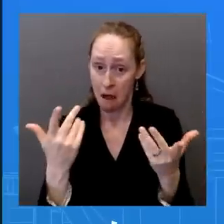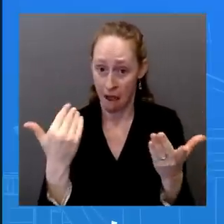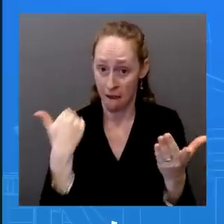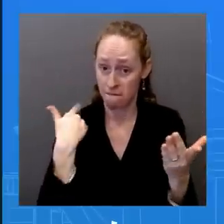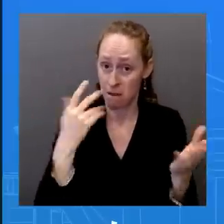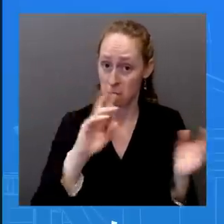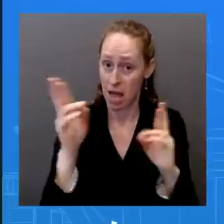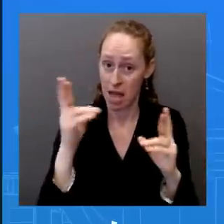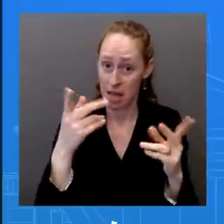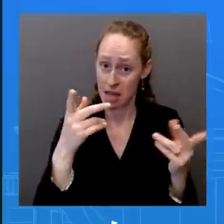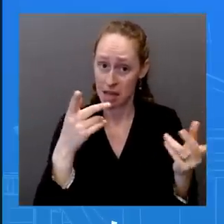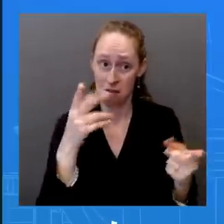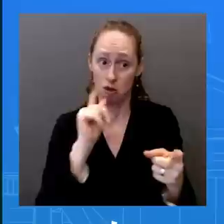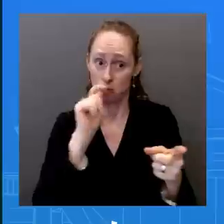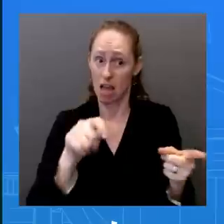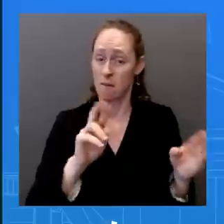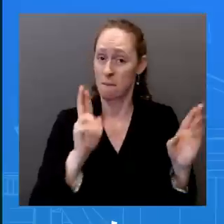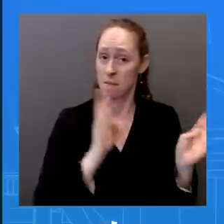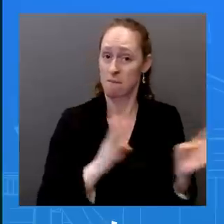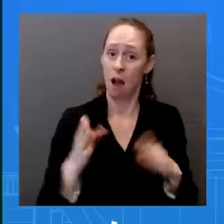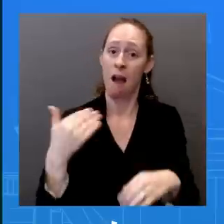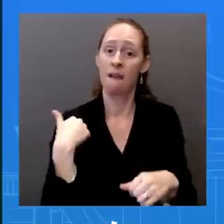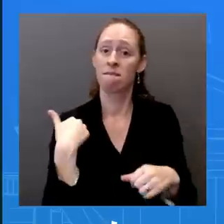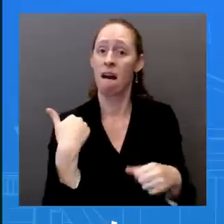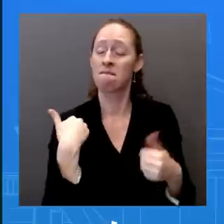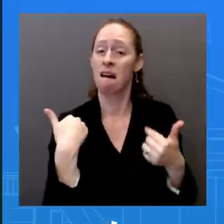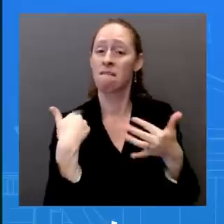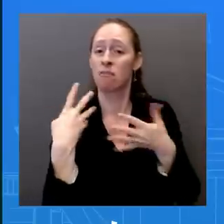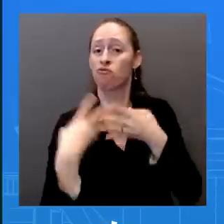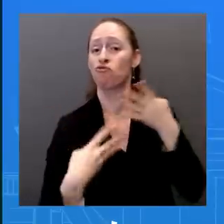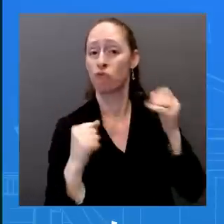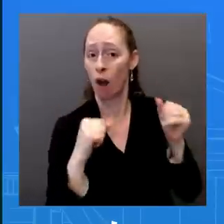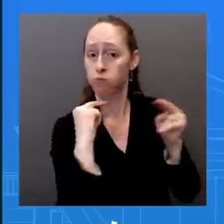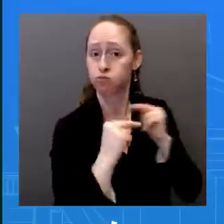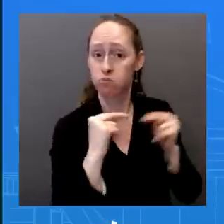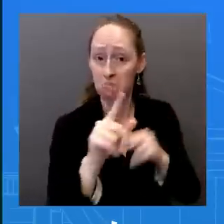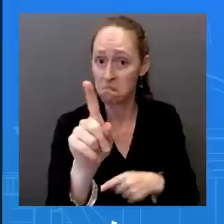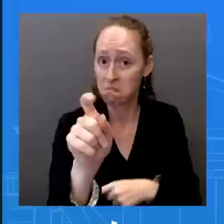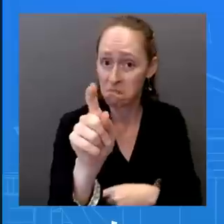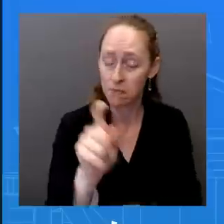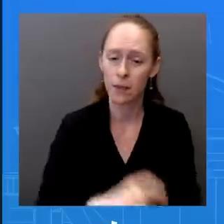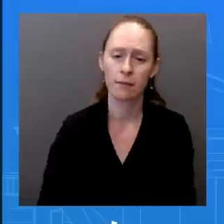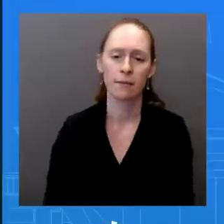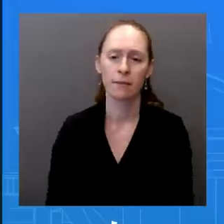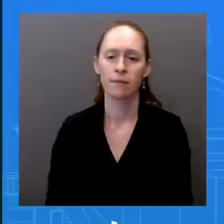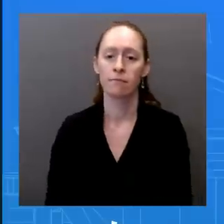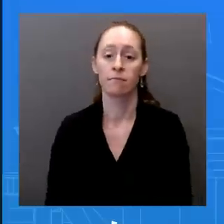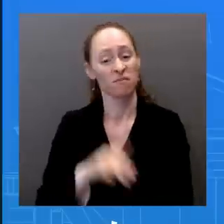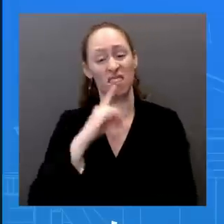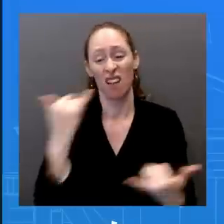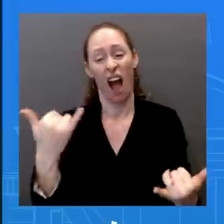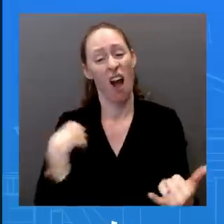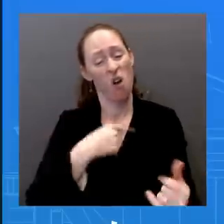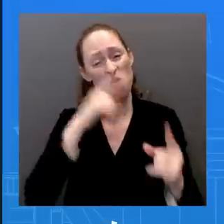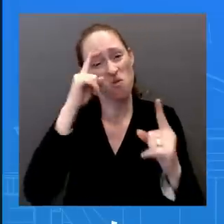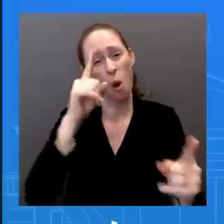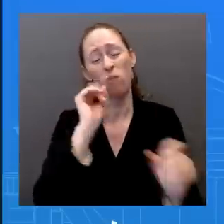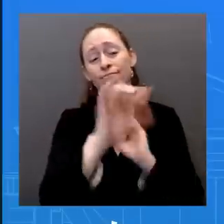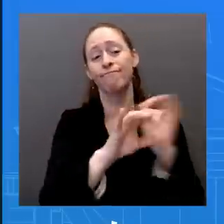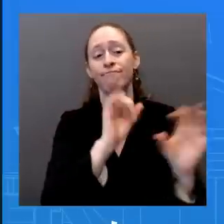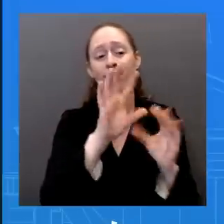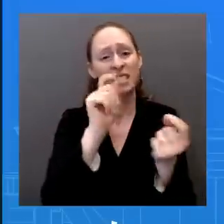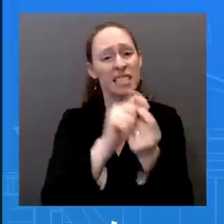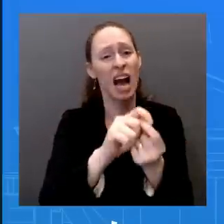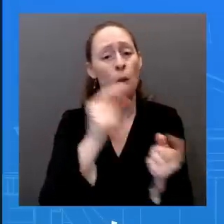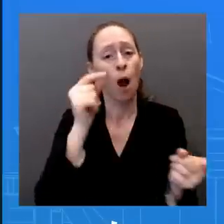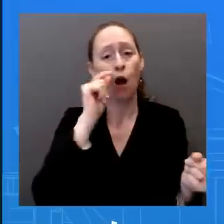needs to be able to continue to make gains on the battlefield, because in our view, that will strengthen its hand at the negotiating table. And that, to us, is